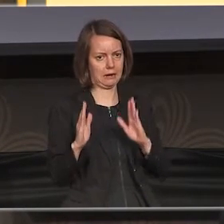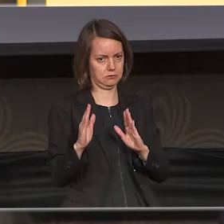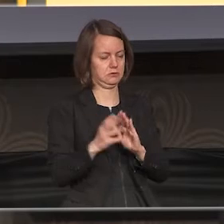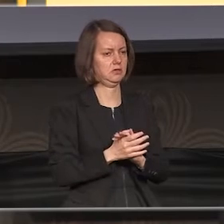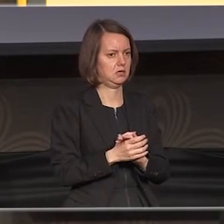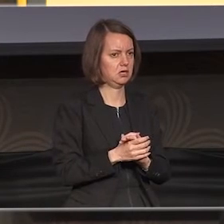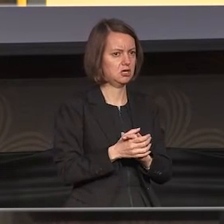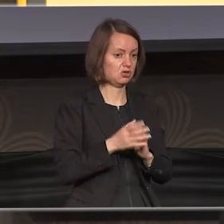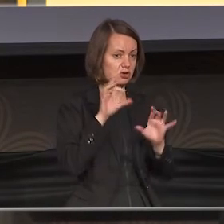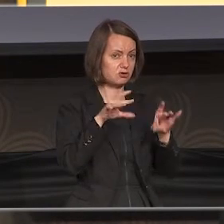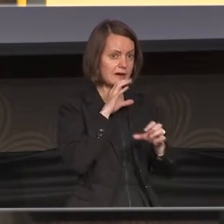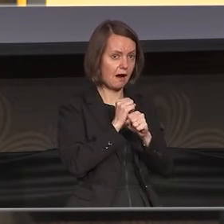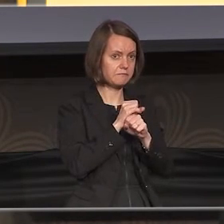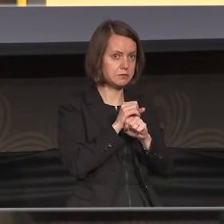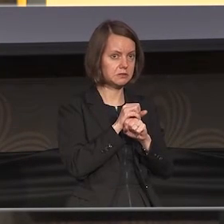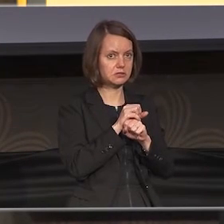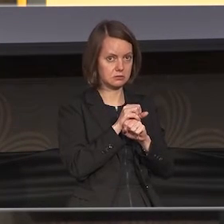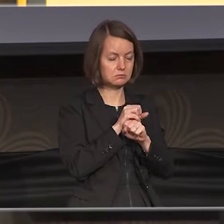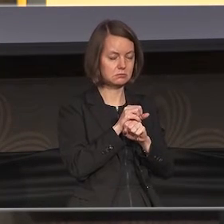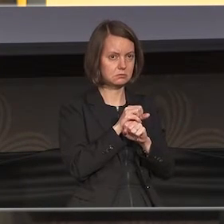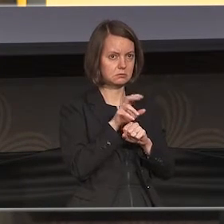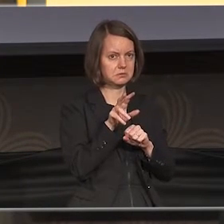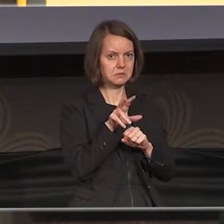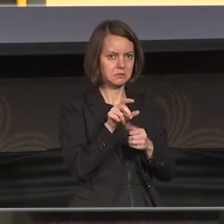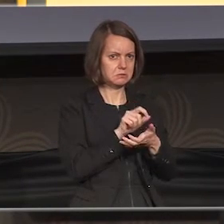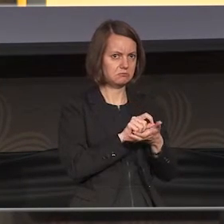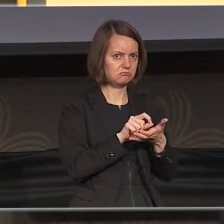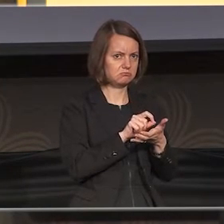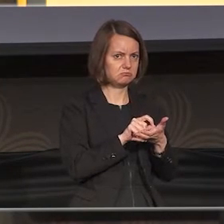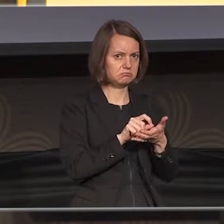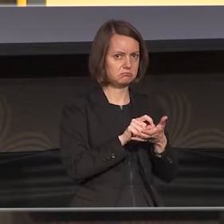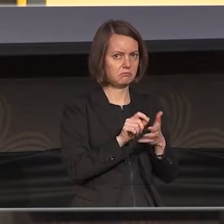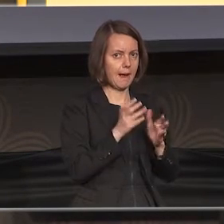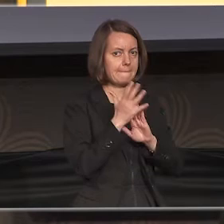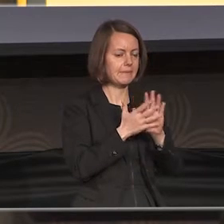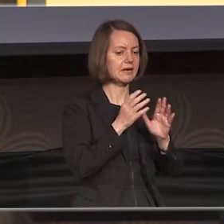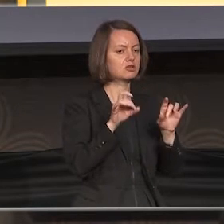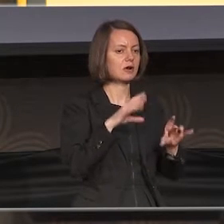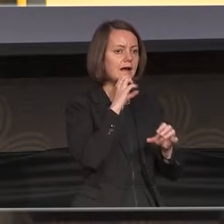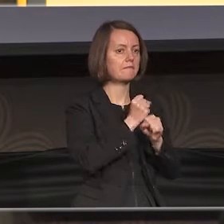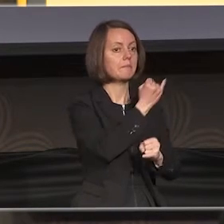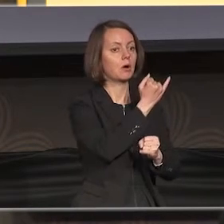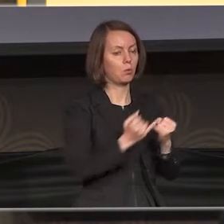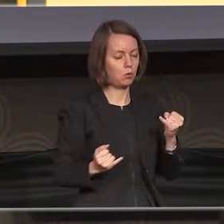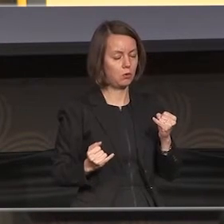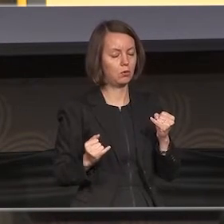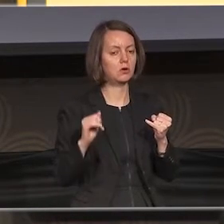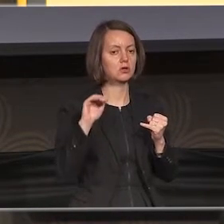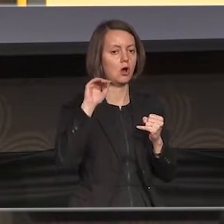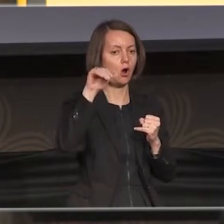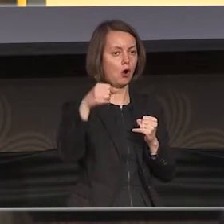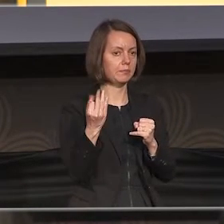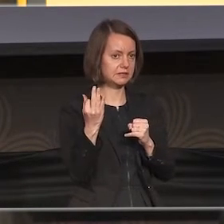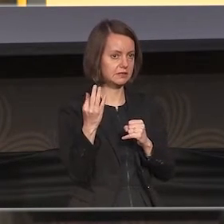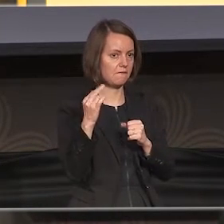the Australian government is contributing to the increase in Aboriginal homelessness, particularly in the